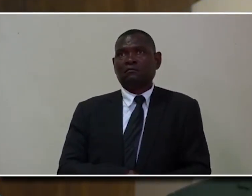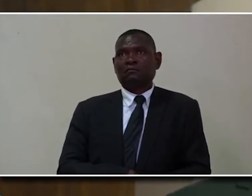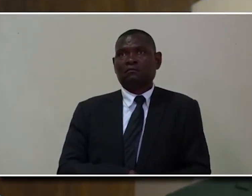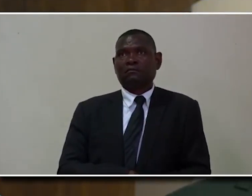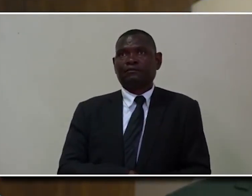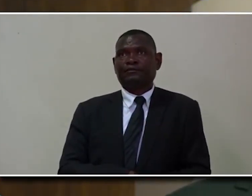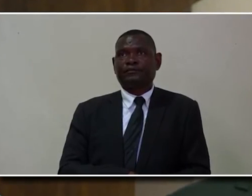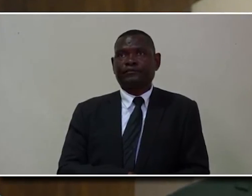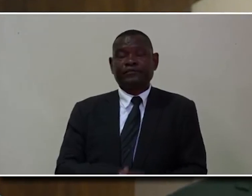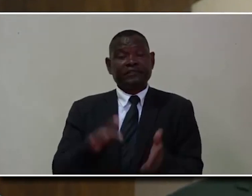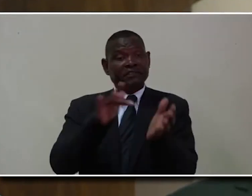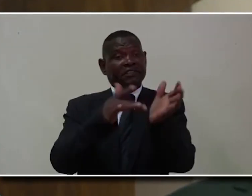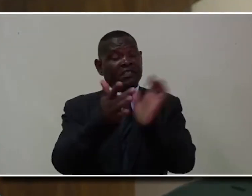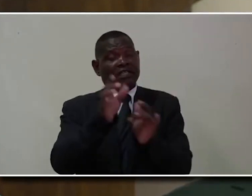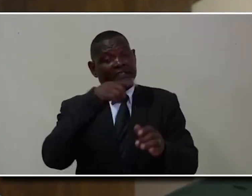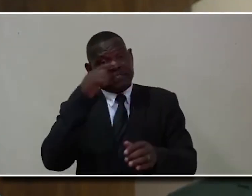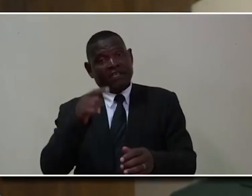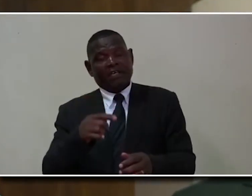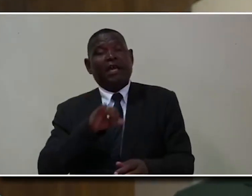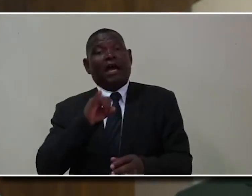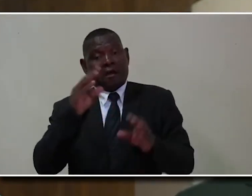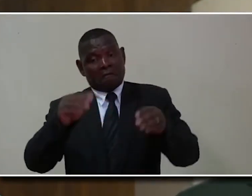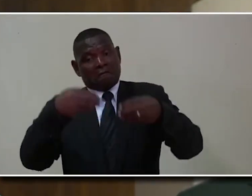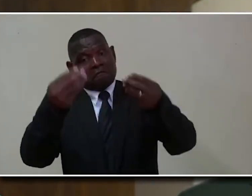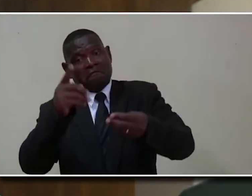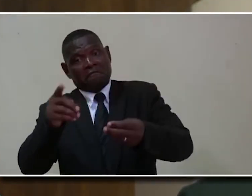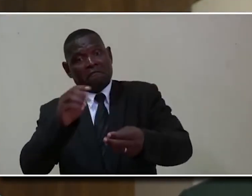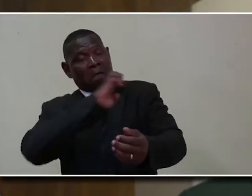Jesus Christ said, I gave you authority.